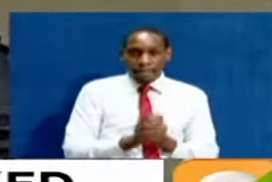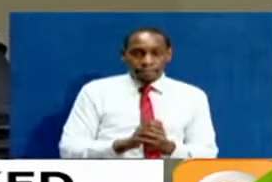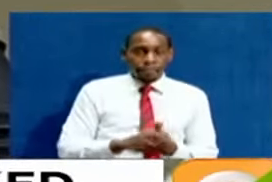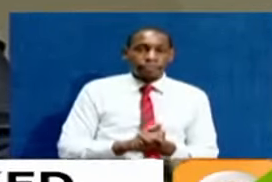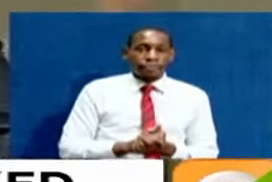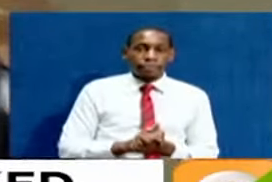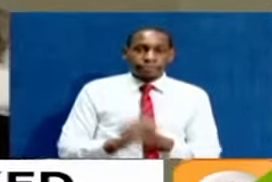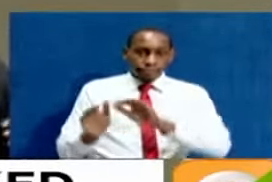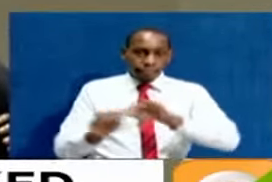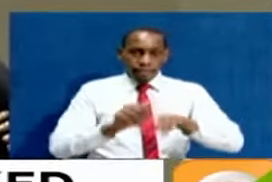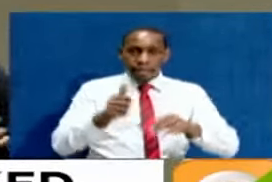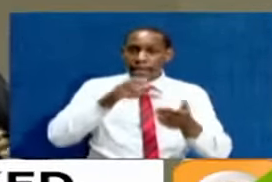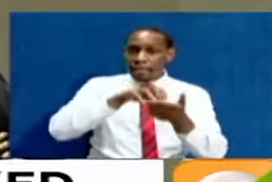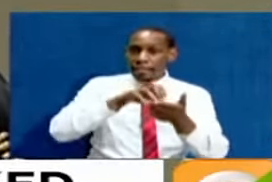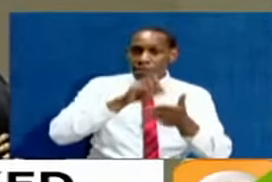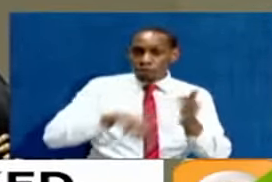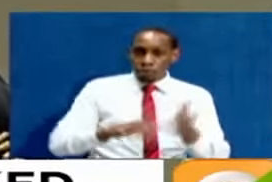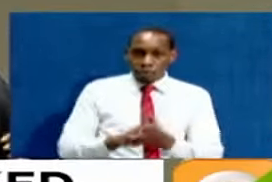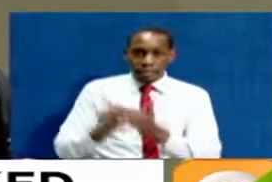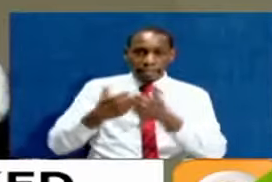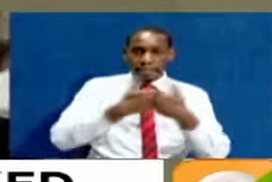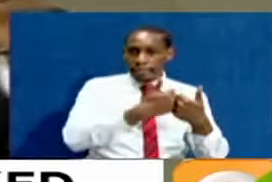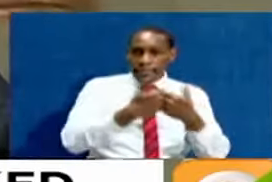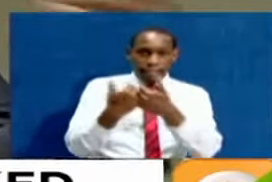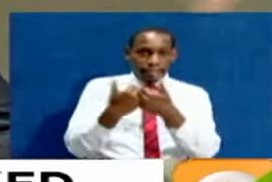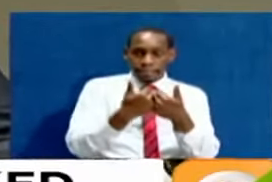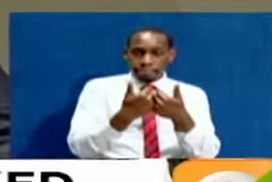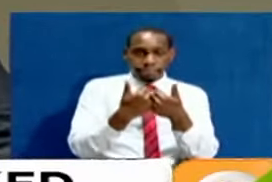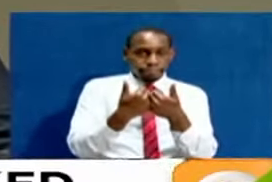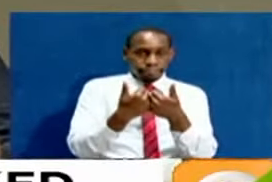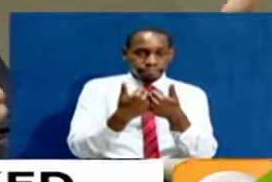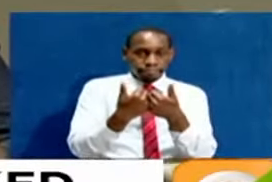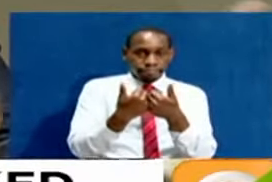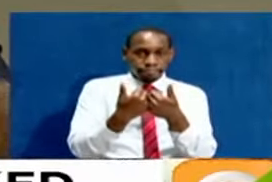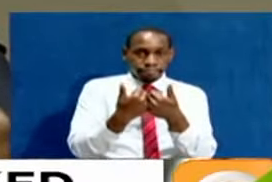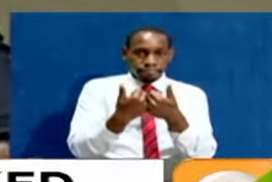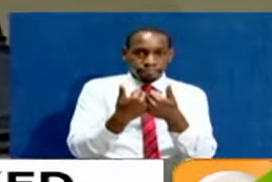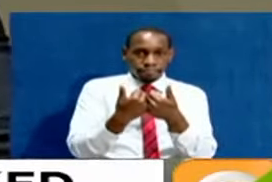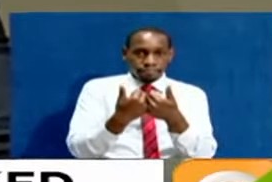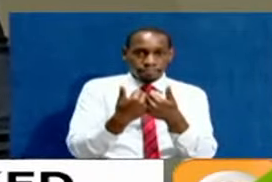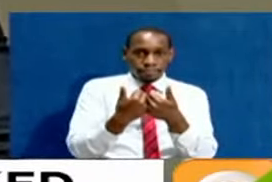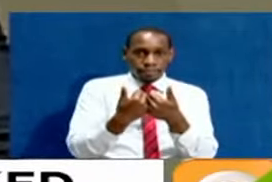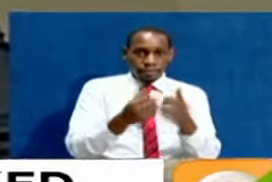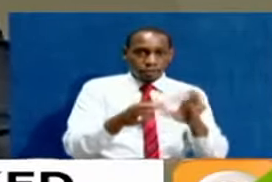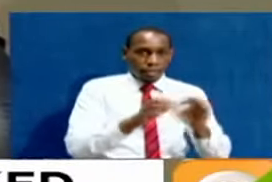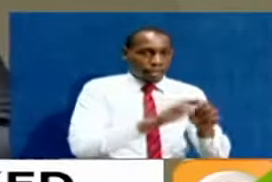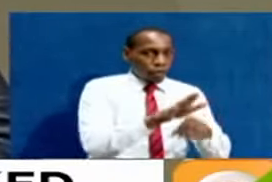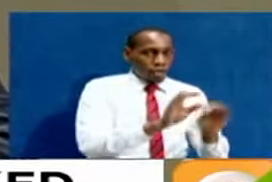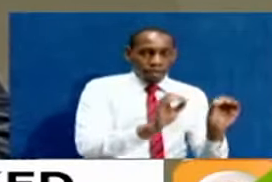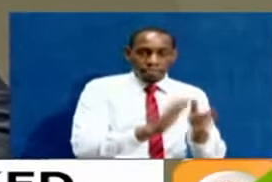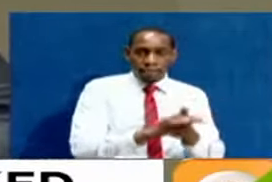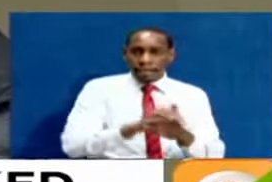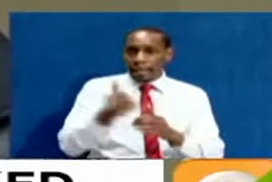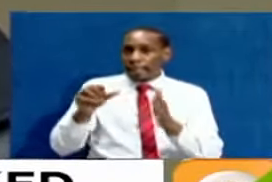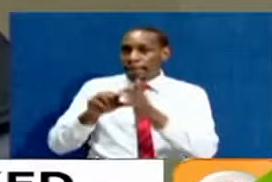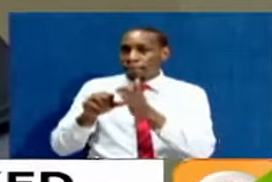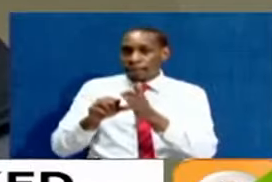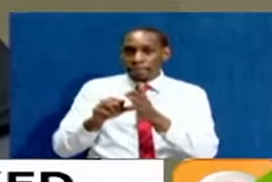other hand, we are dealing with challenges that are not necessarily as a result of COVID-19. Yeah. Some of these problems